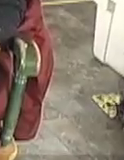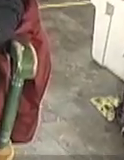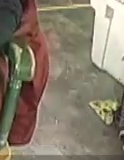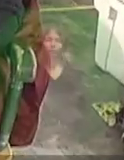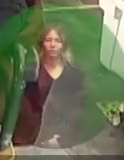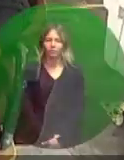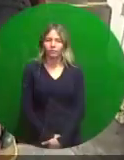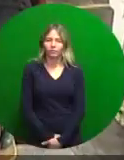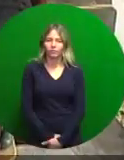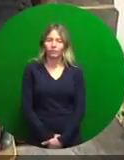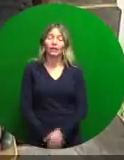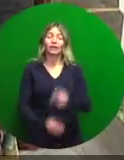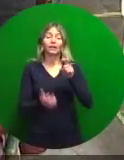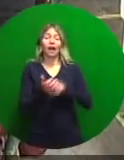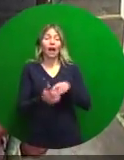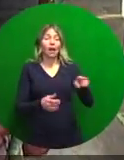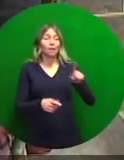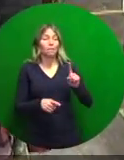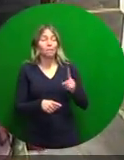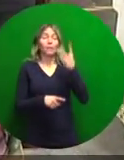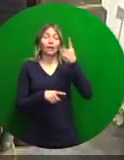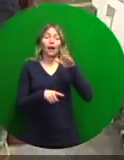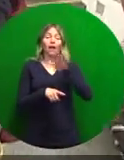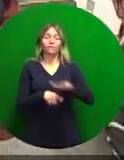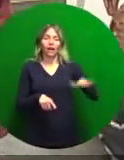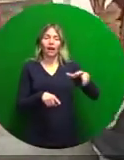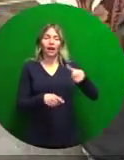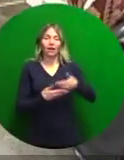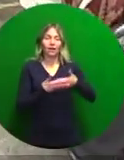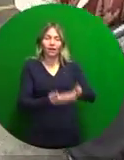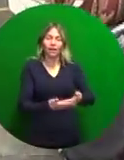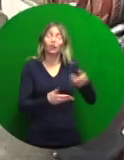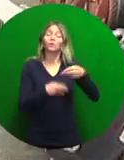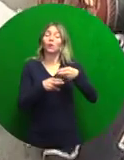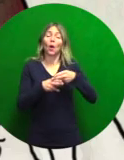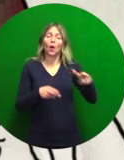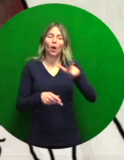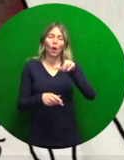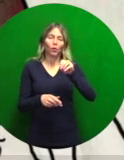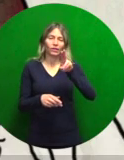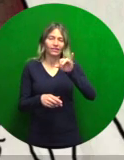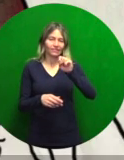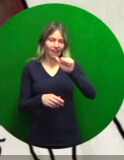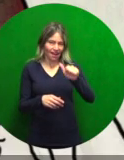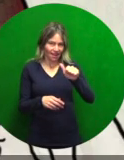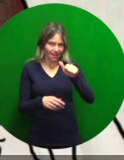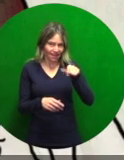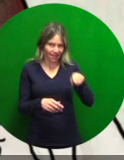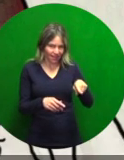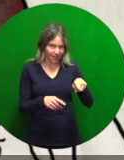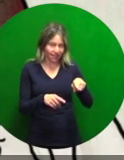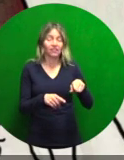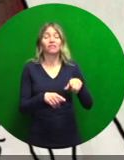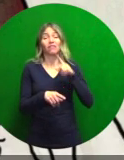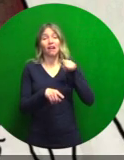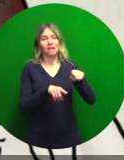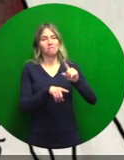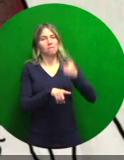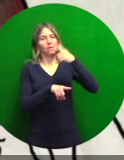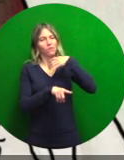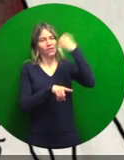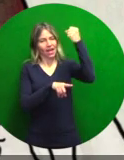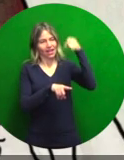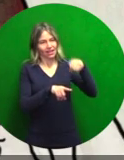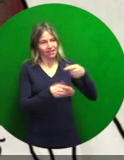When they had their first child, her name is Louisa, and their oldest one, and she